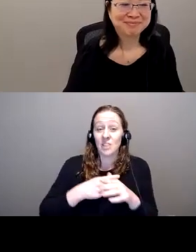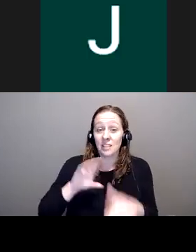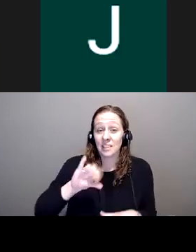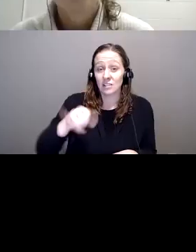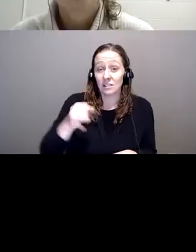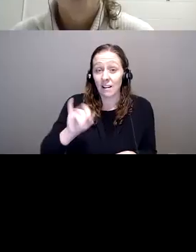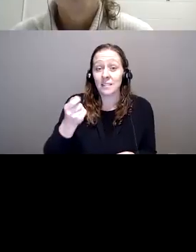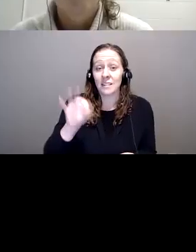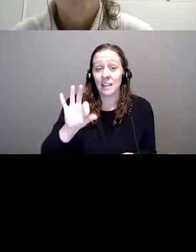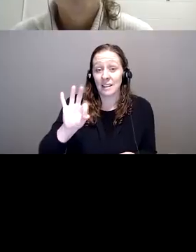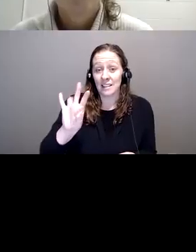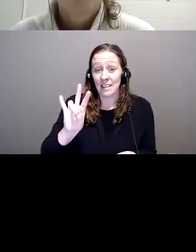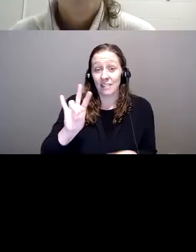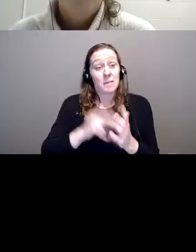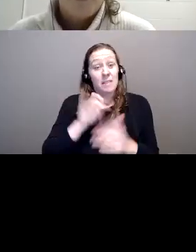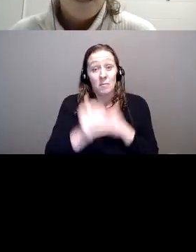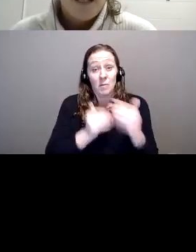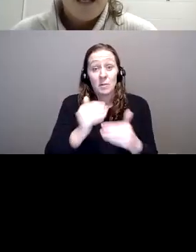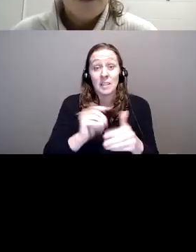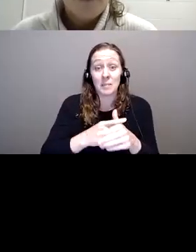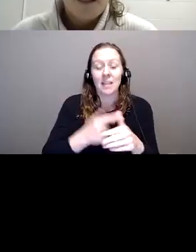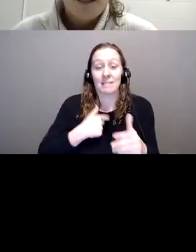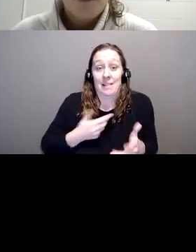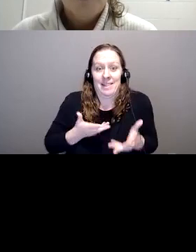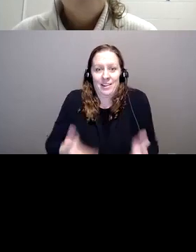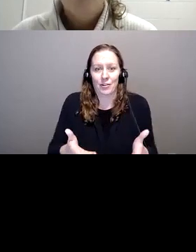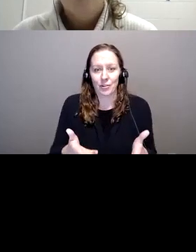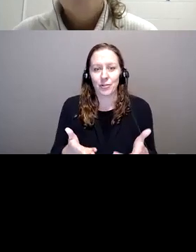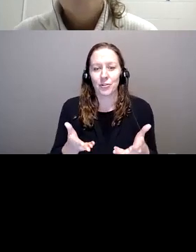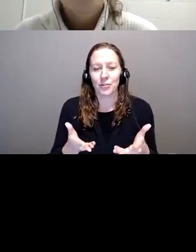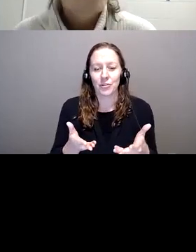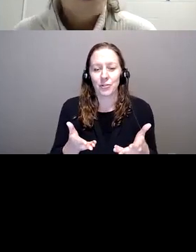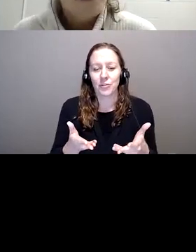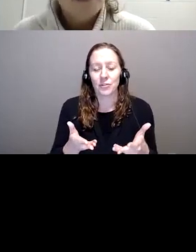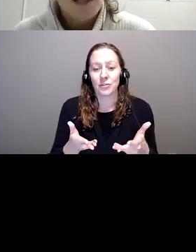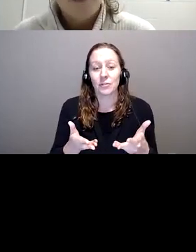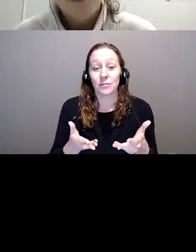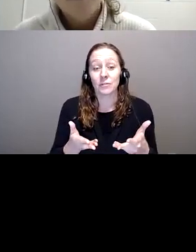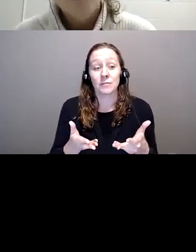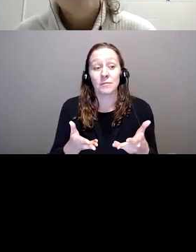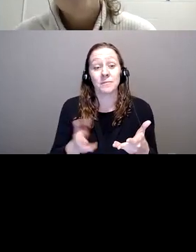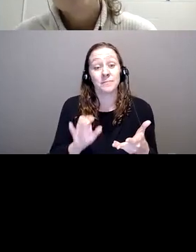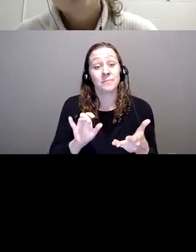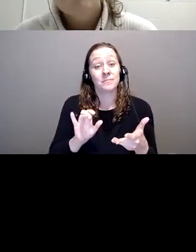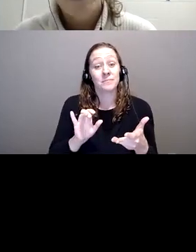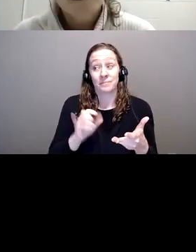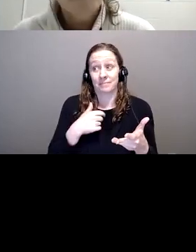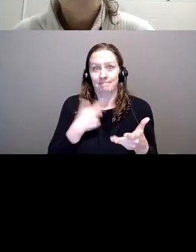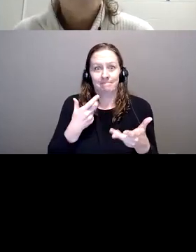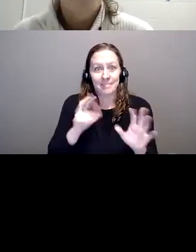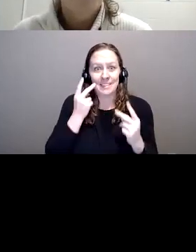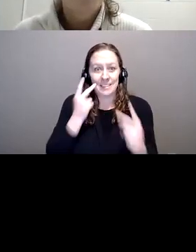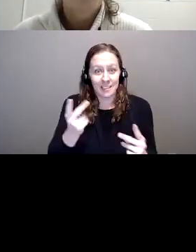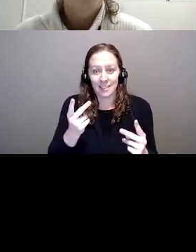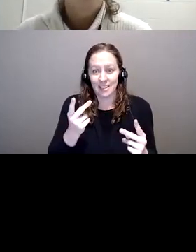beginning of this process. And so I got to see this, this firsthand. So we